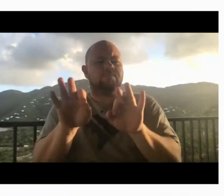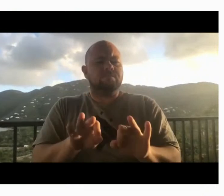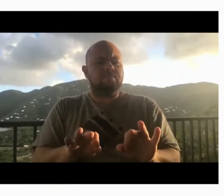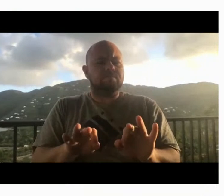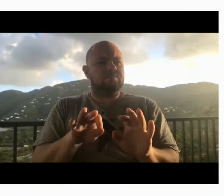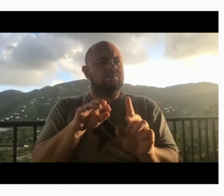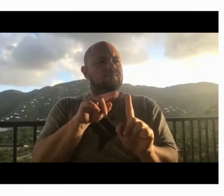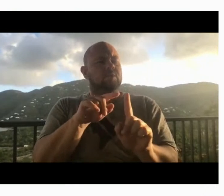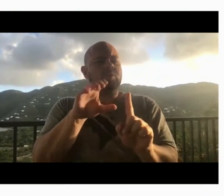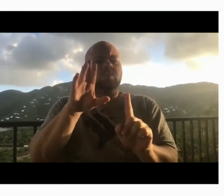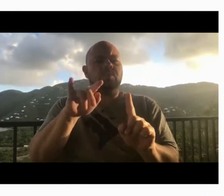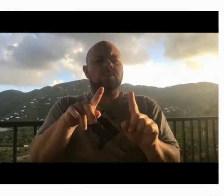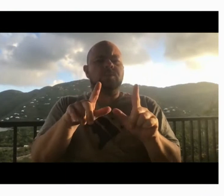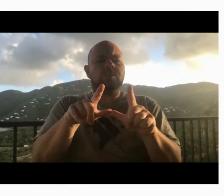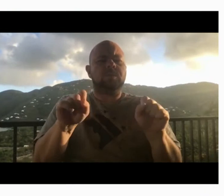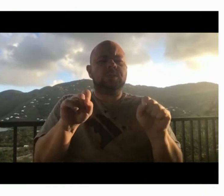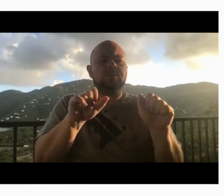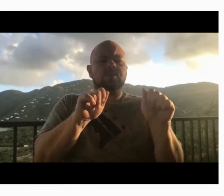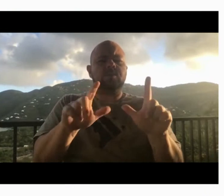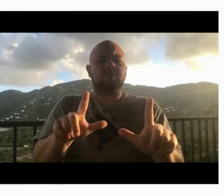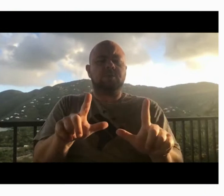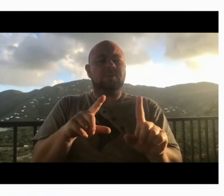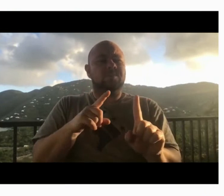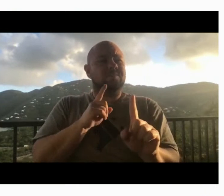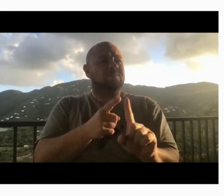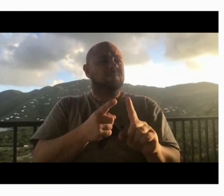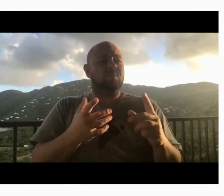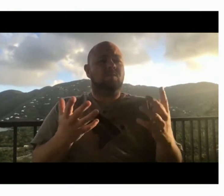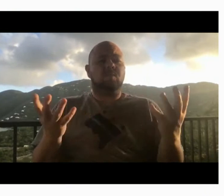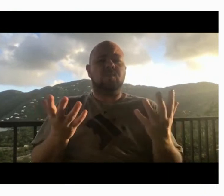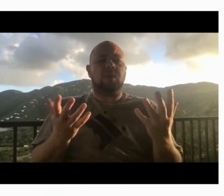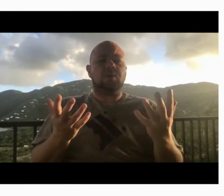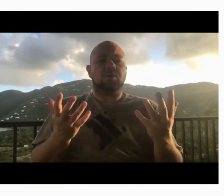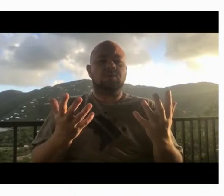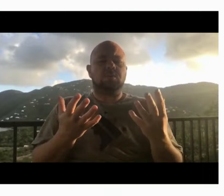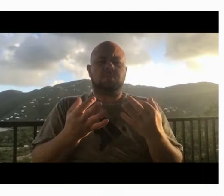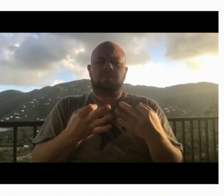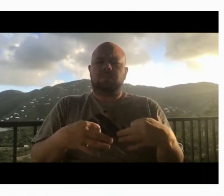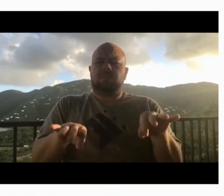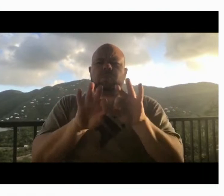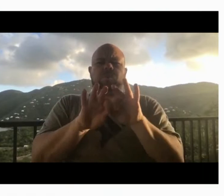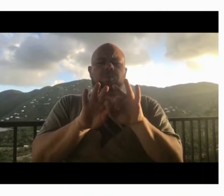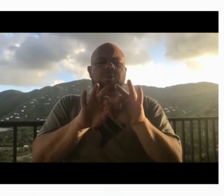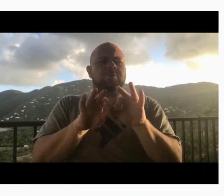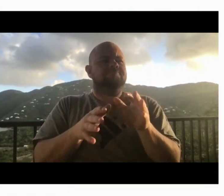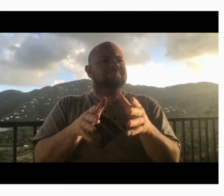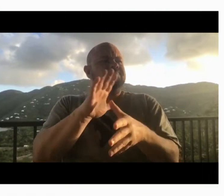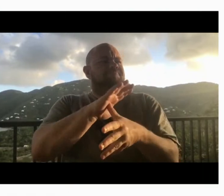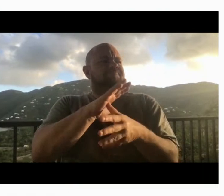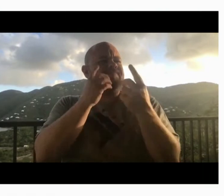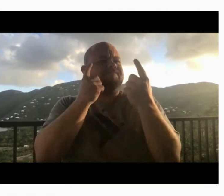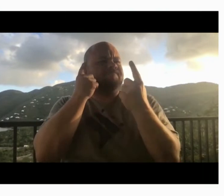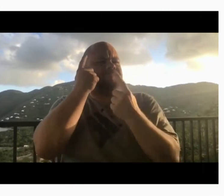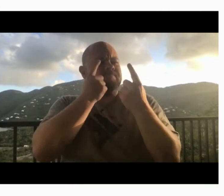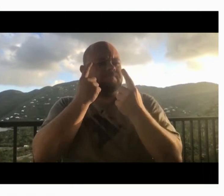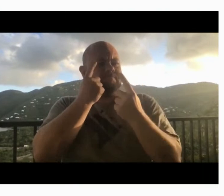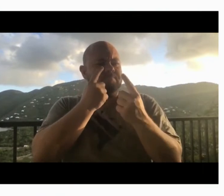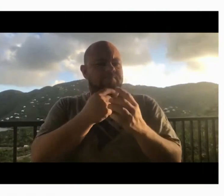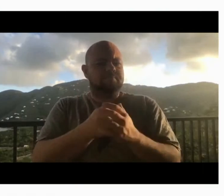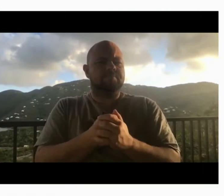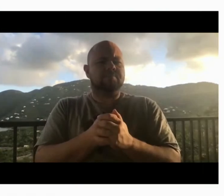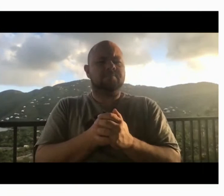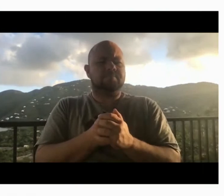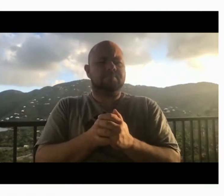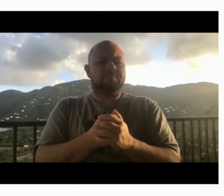want to very briefly discuss this critical disability framework and lens. It's important that